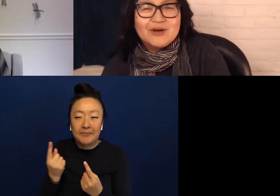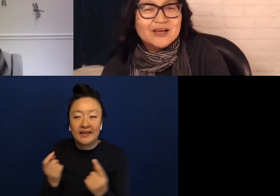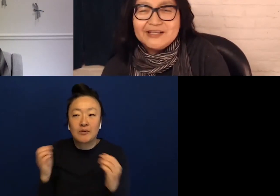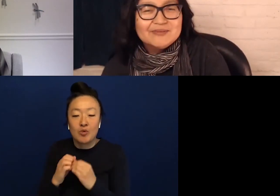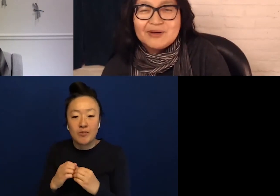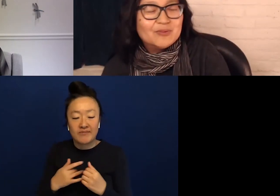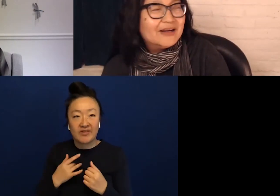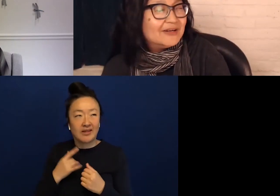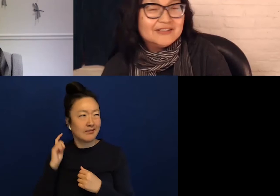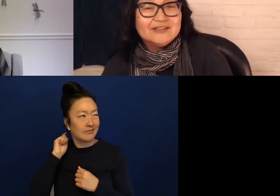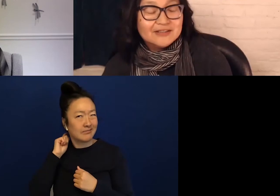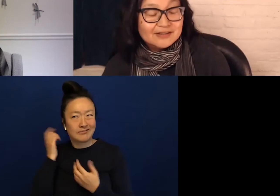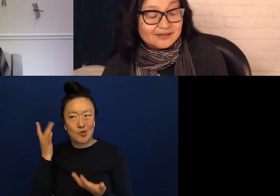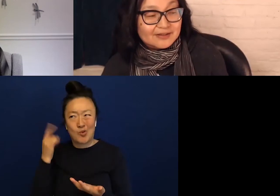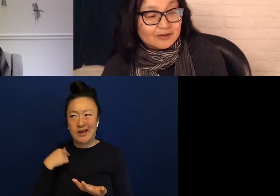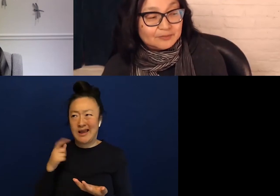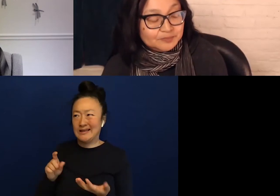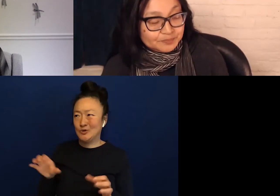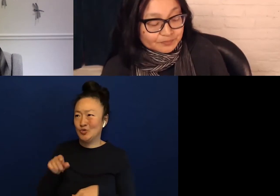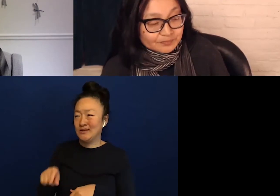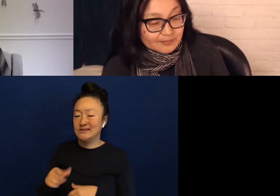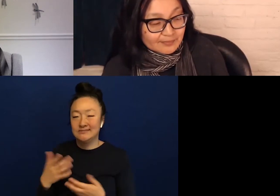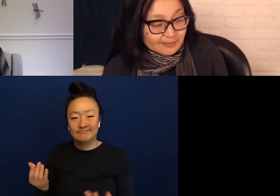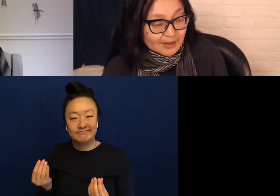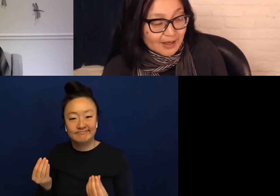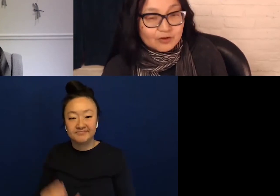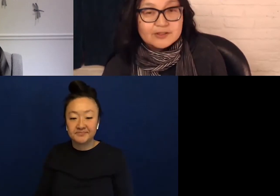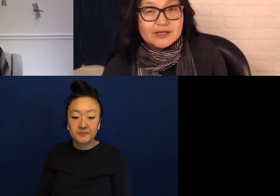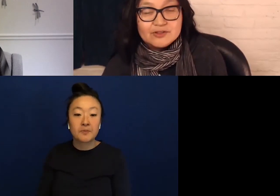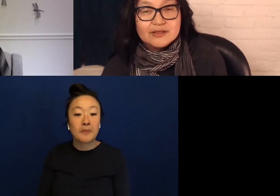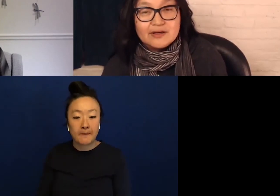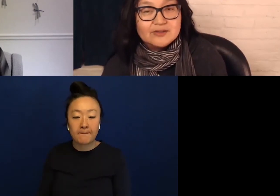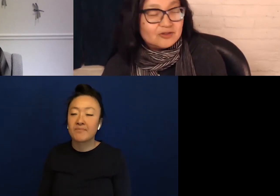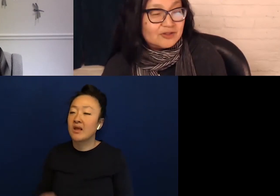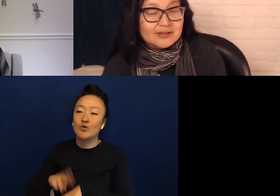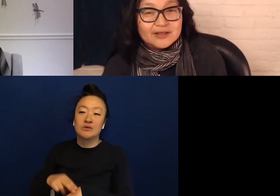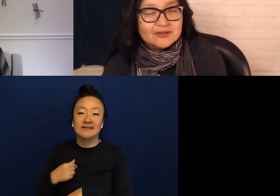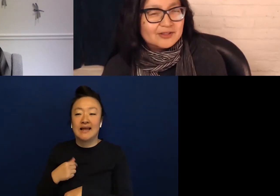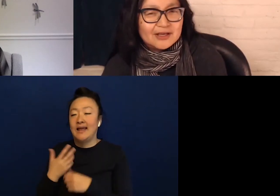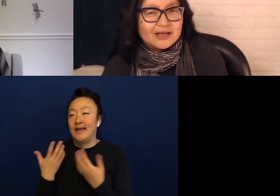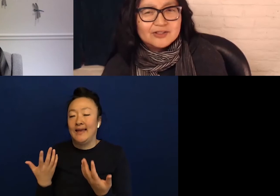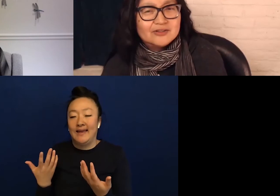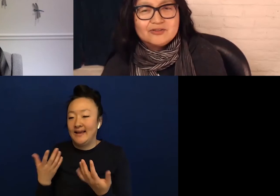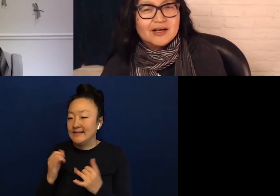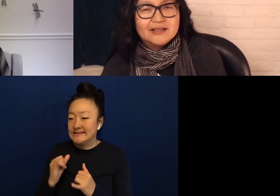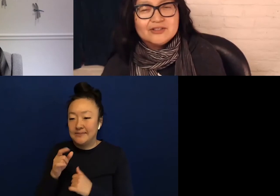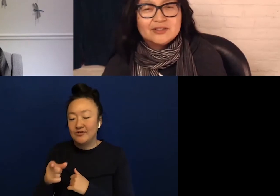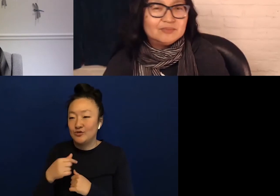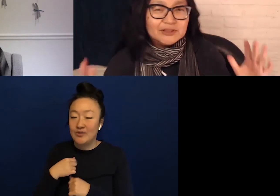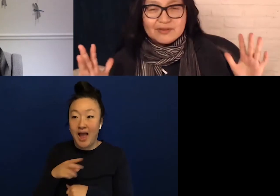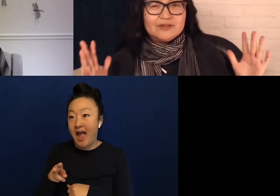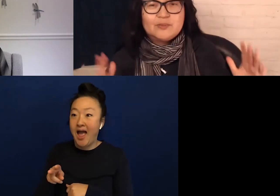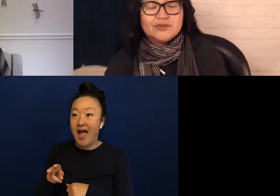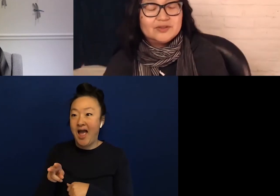feeling like why do I need to do this? So, and of course I was just like also just like you, just like kind of starstruck and just